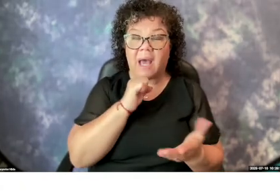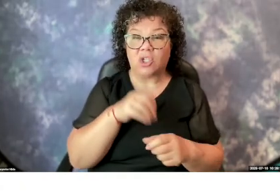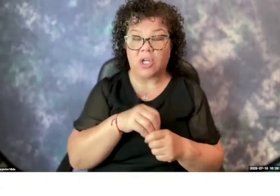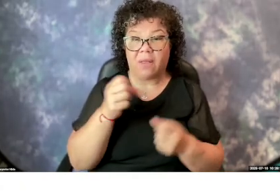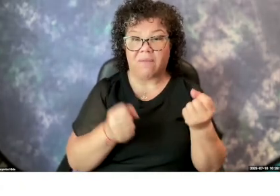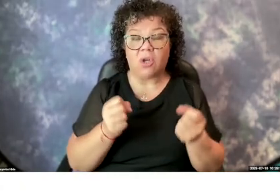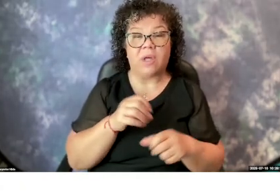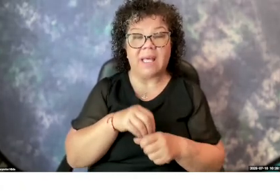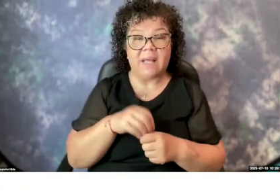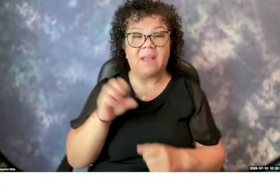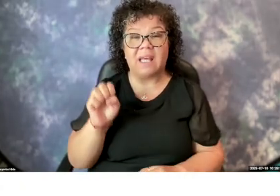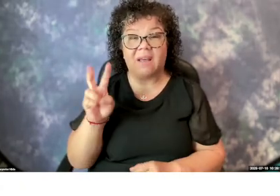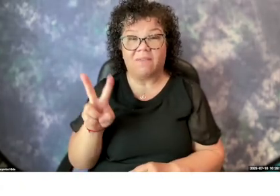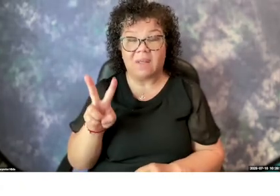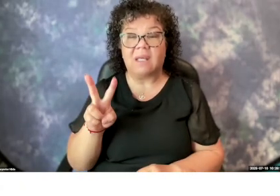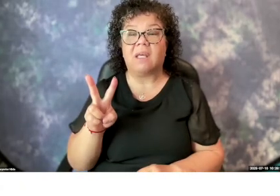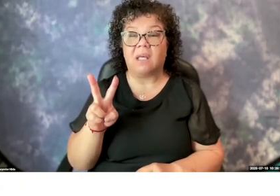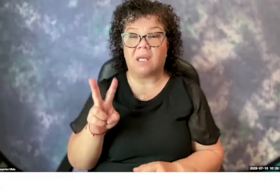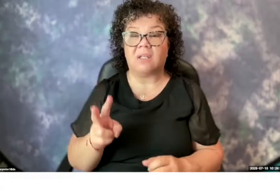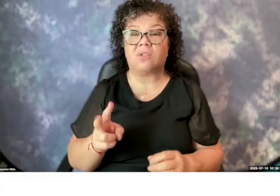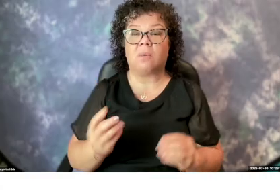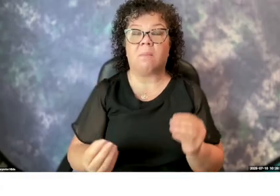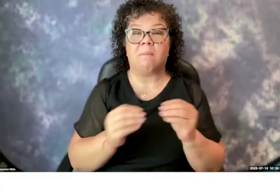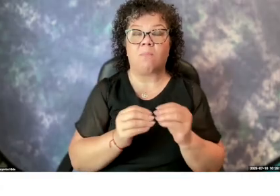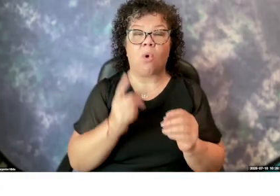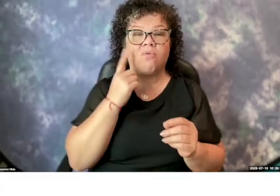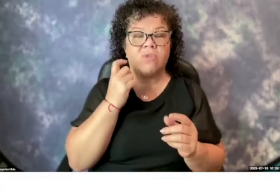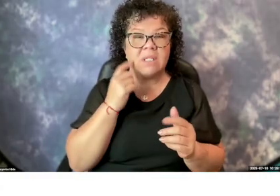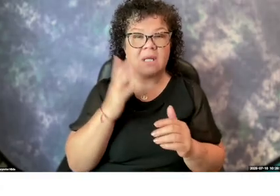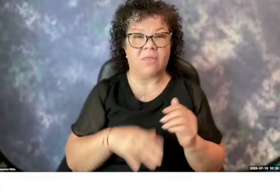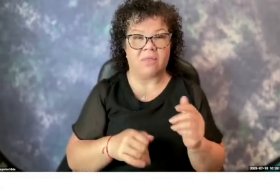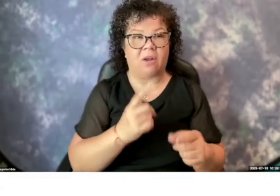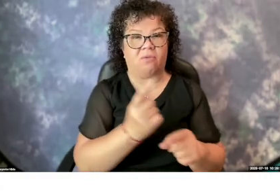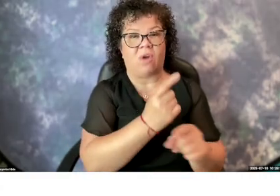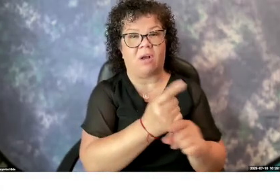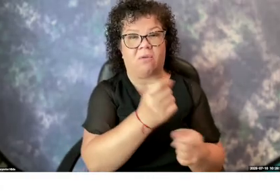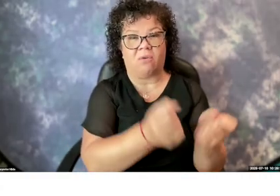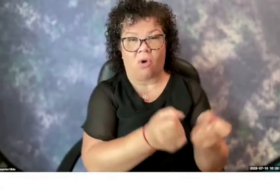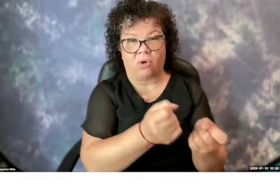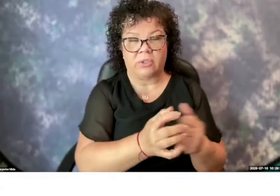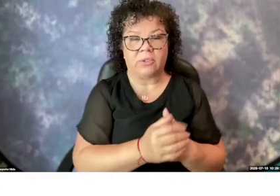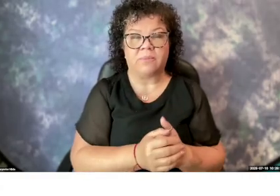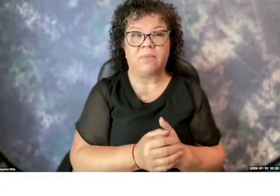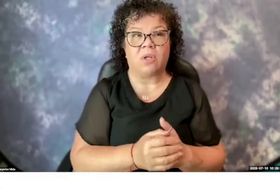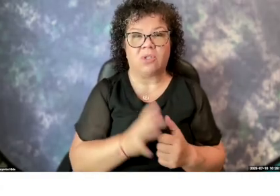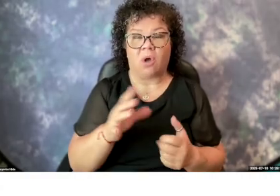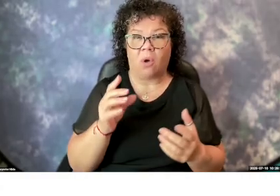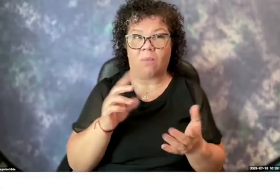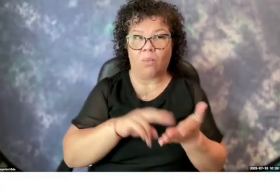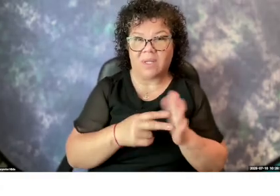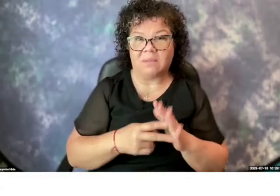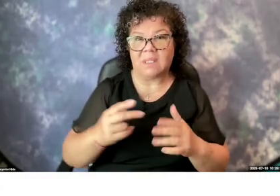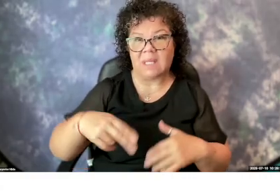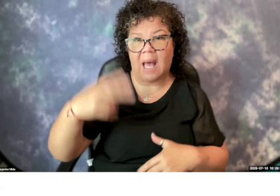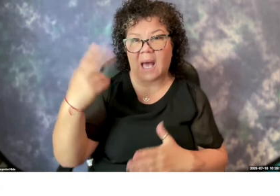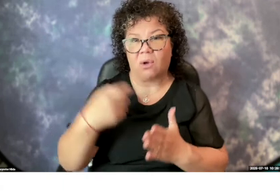market is quite a bit more recent than in the internal combustion engine market. That's going to lead to higher costs, right?